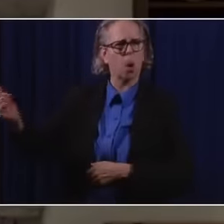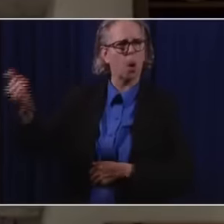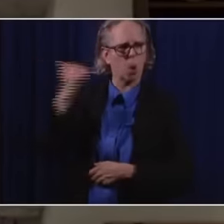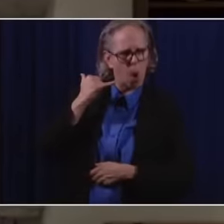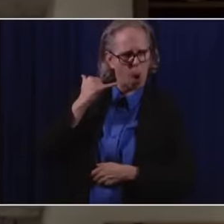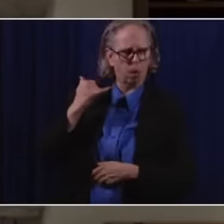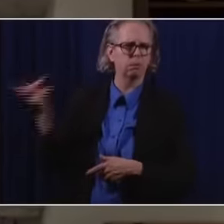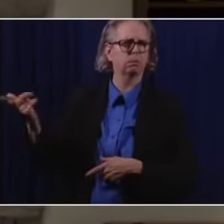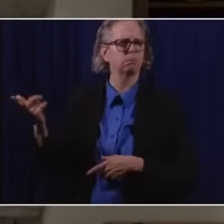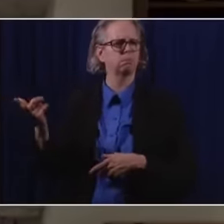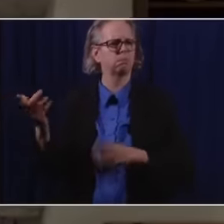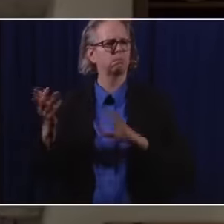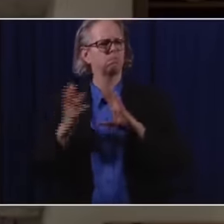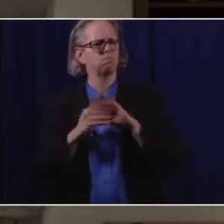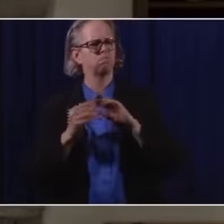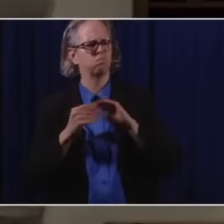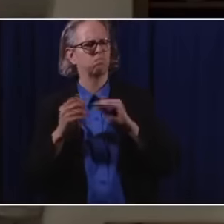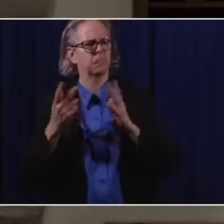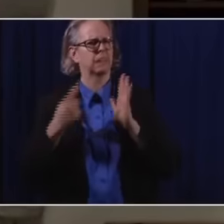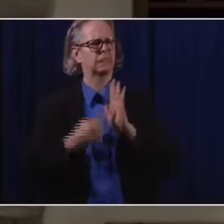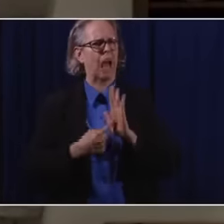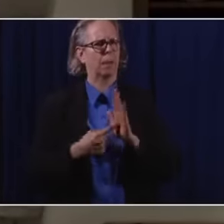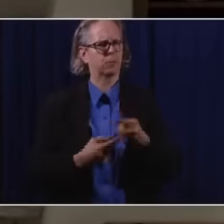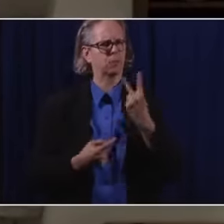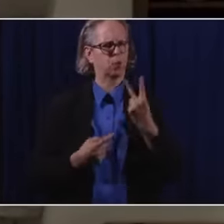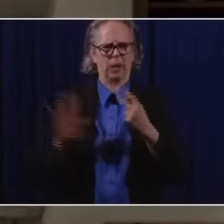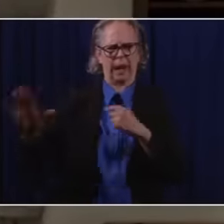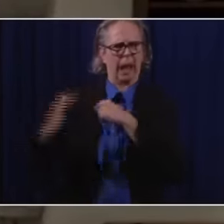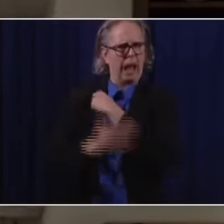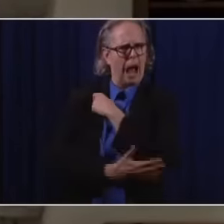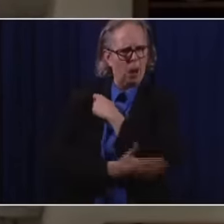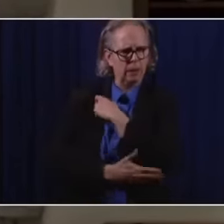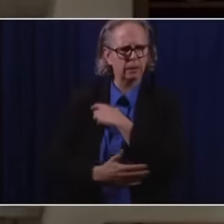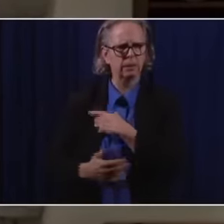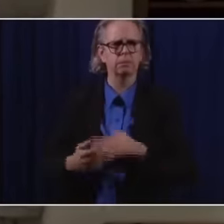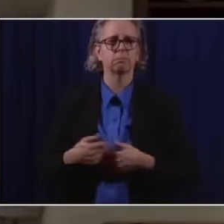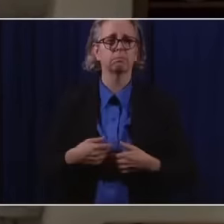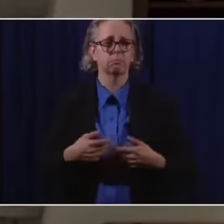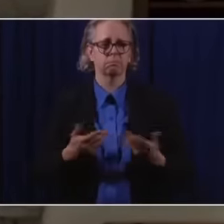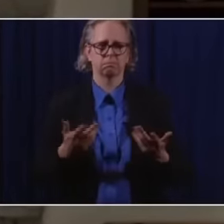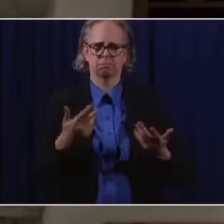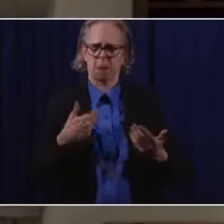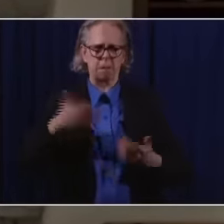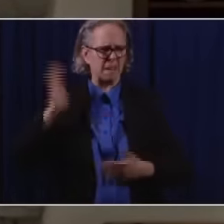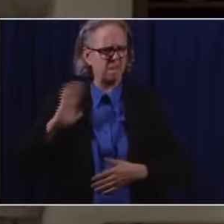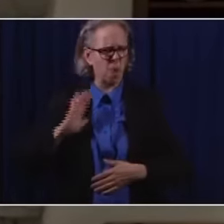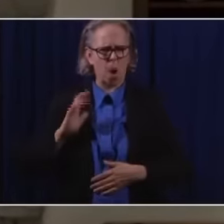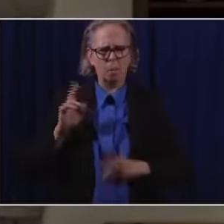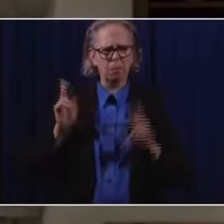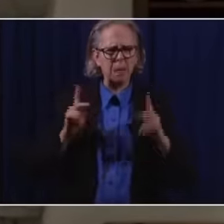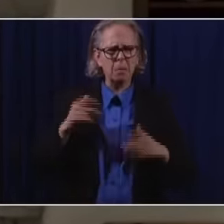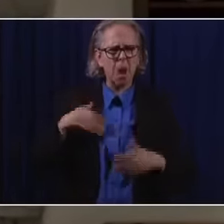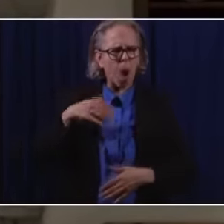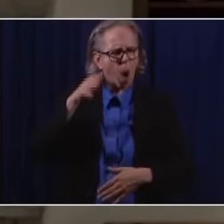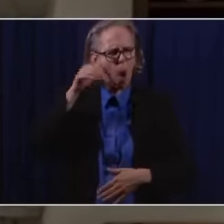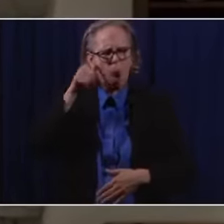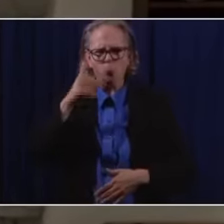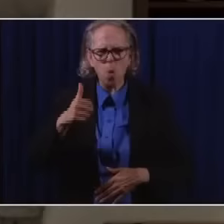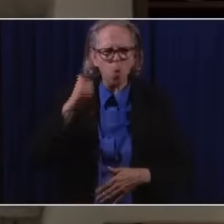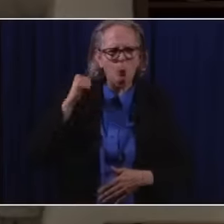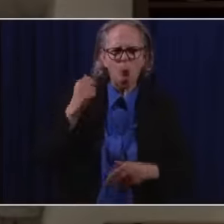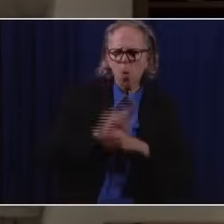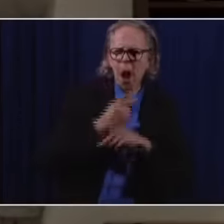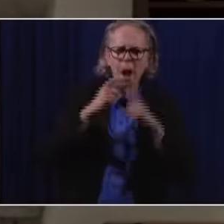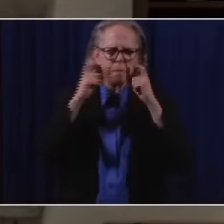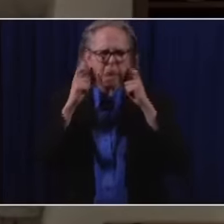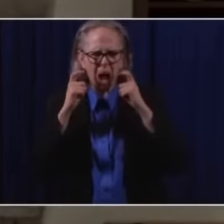represents, where people who in the past had not worn masks were wearing masks within the last few